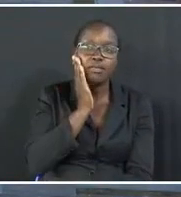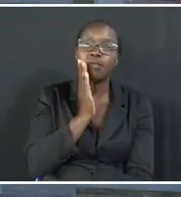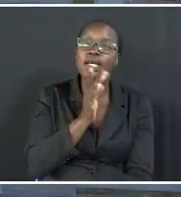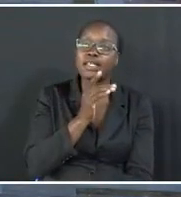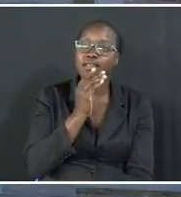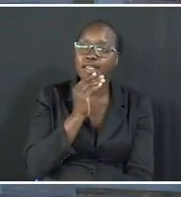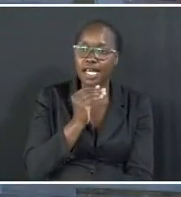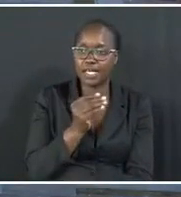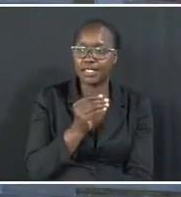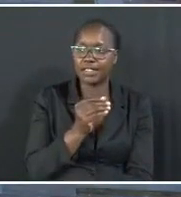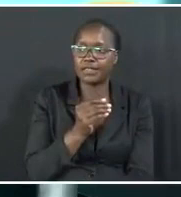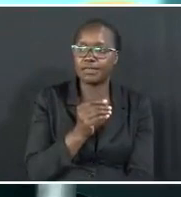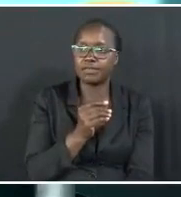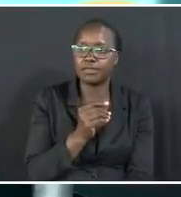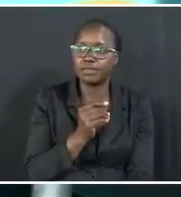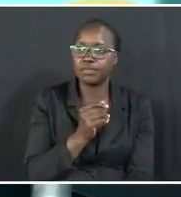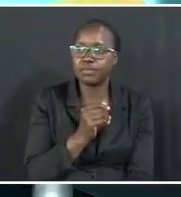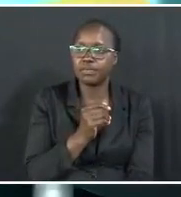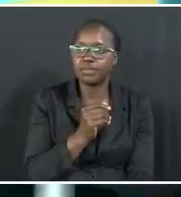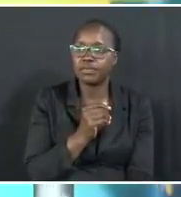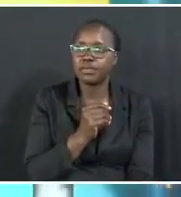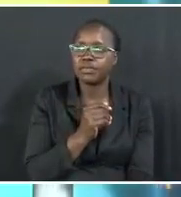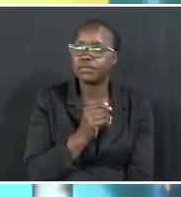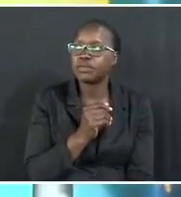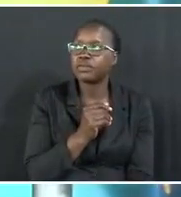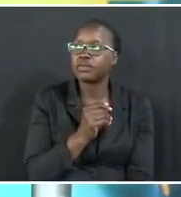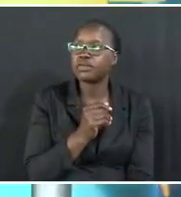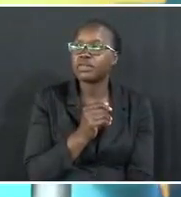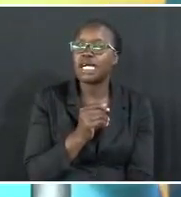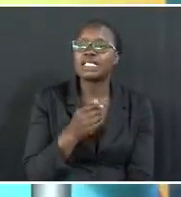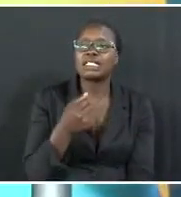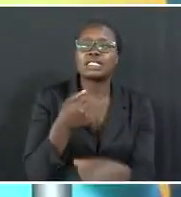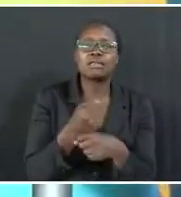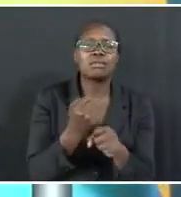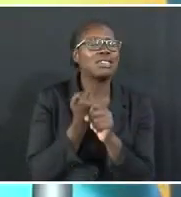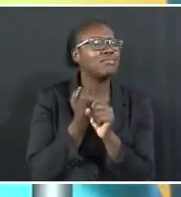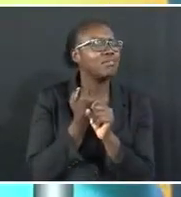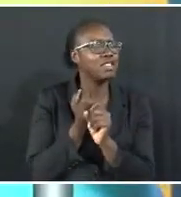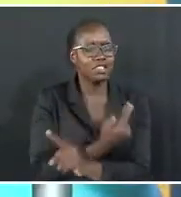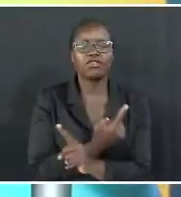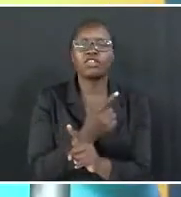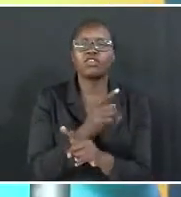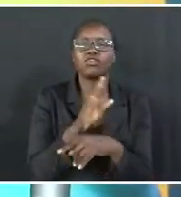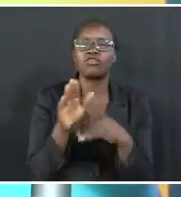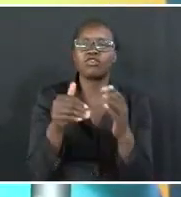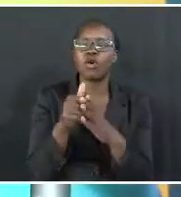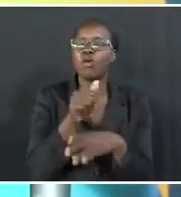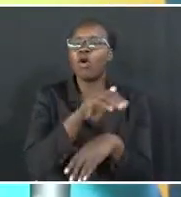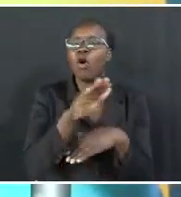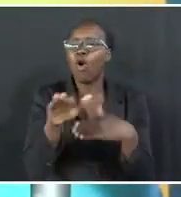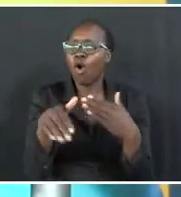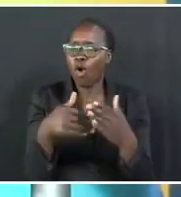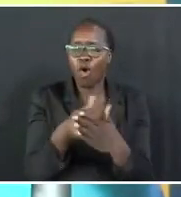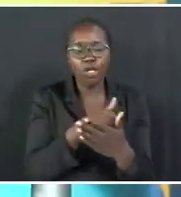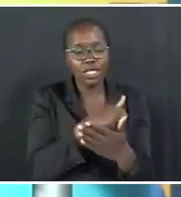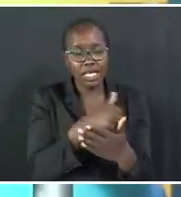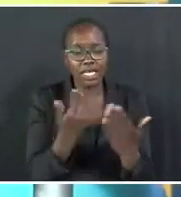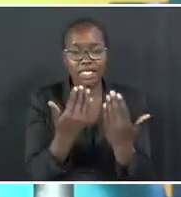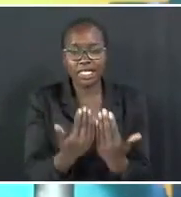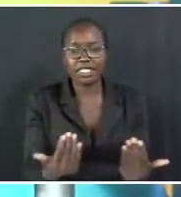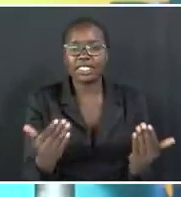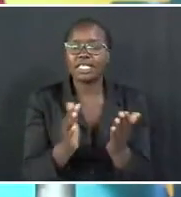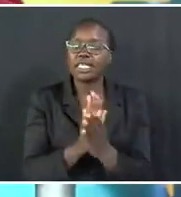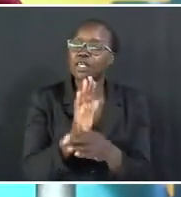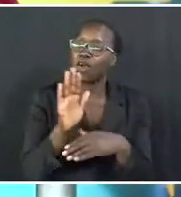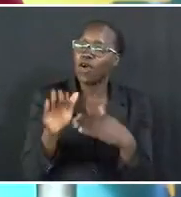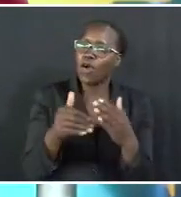his mom and dad. And this made him different from all the other children. And all the